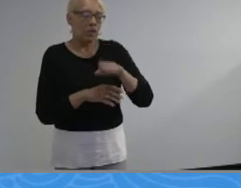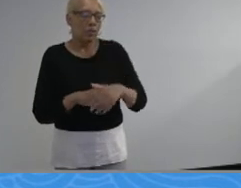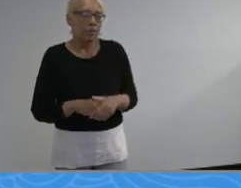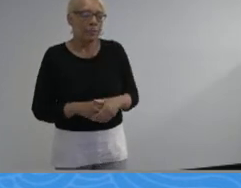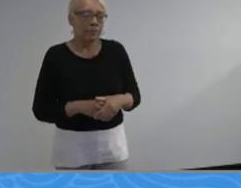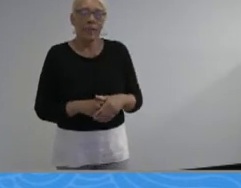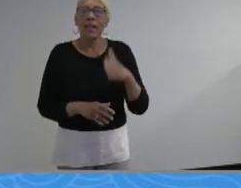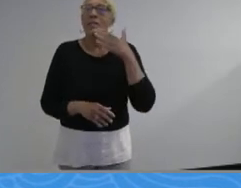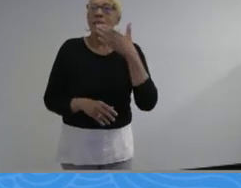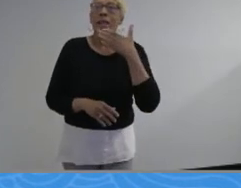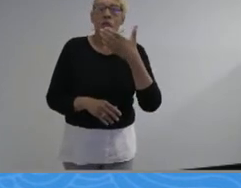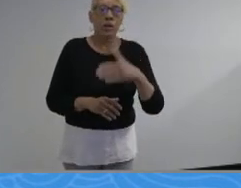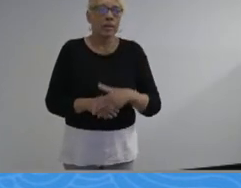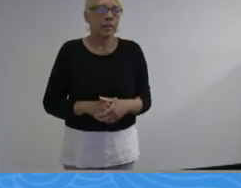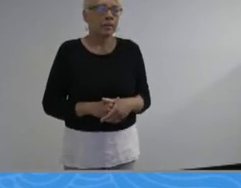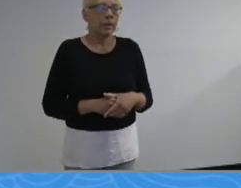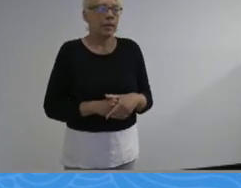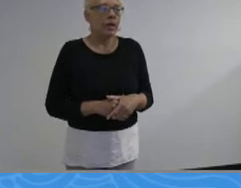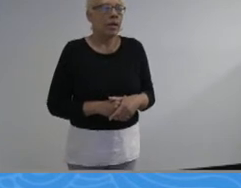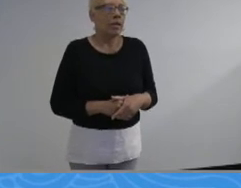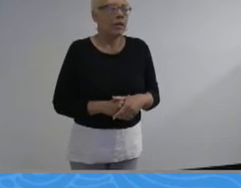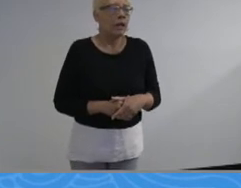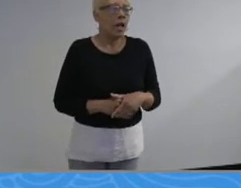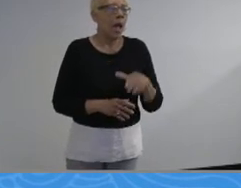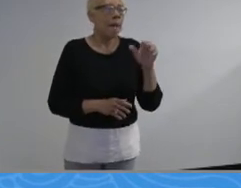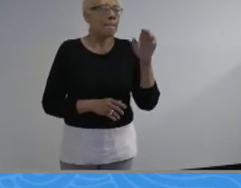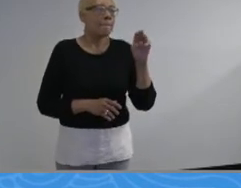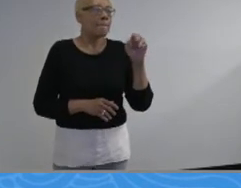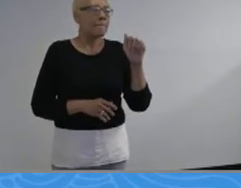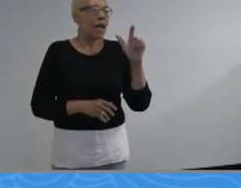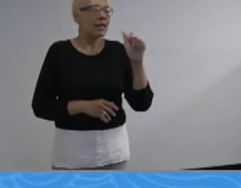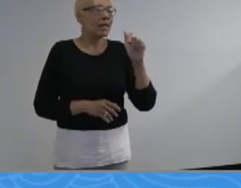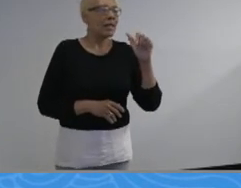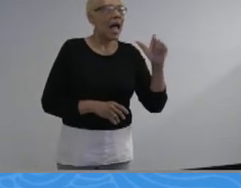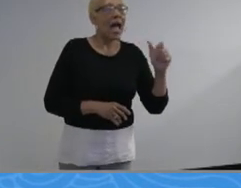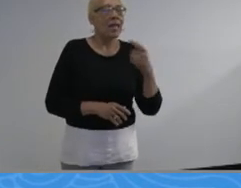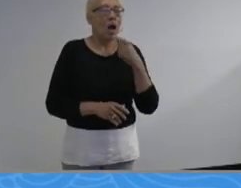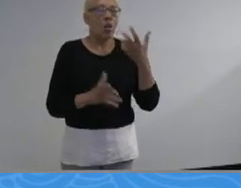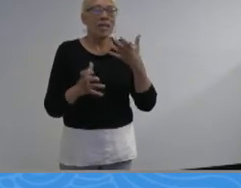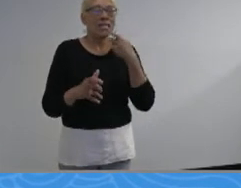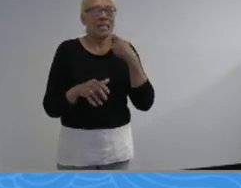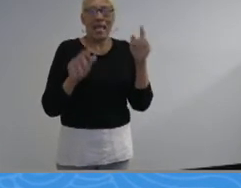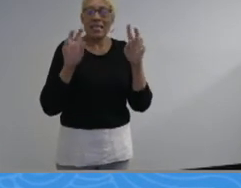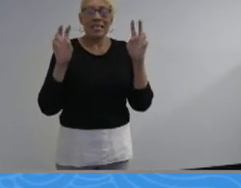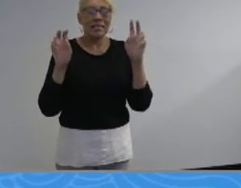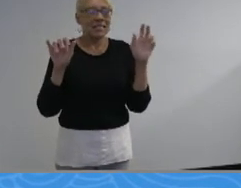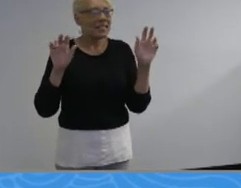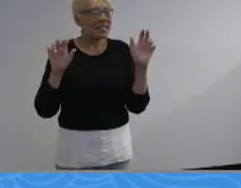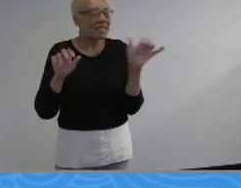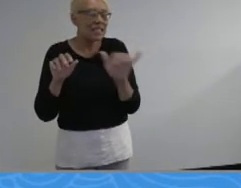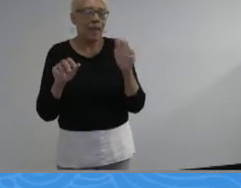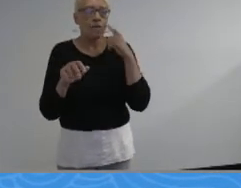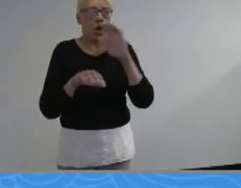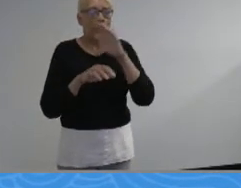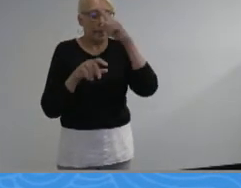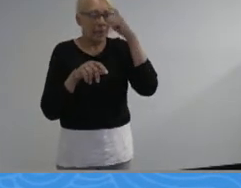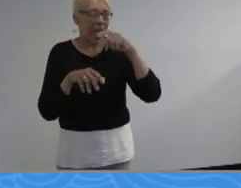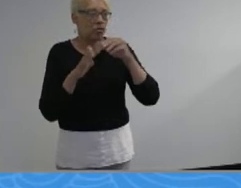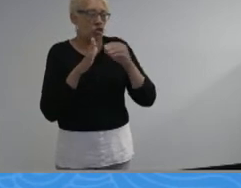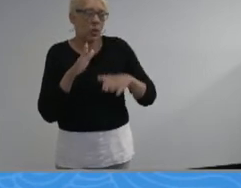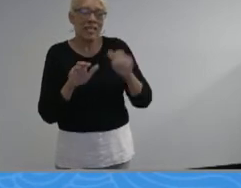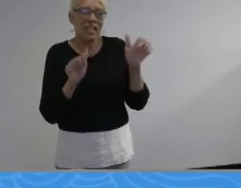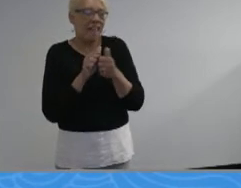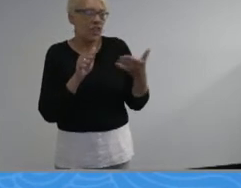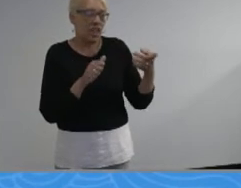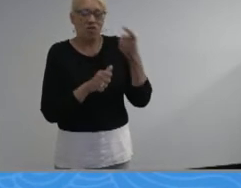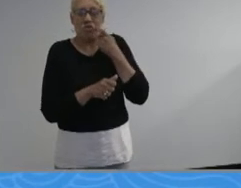you. Thank you, Malaya, for all the, I want to say ditto for Black students to everything that you said. And we were sharing